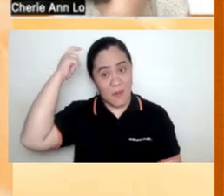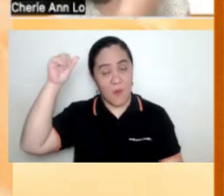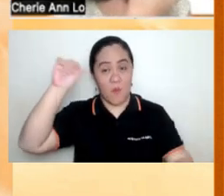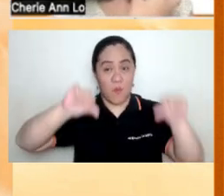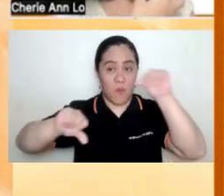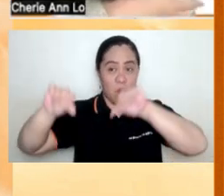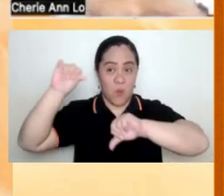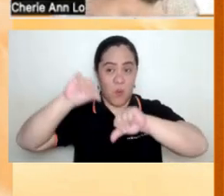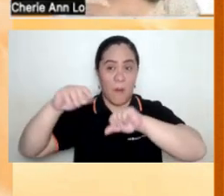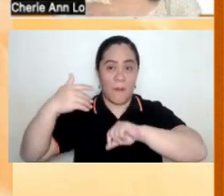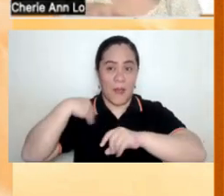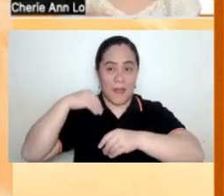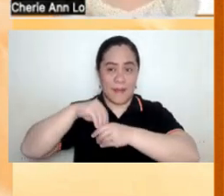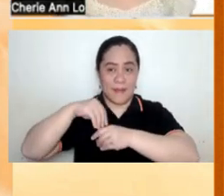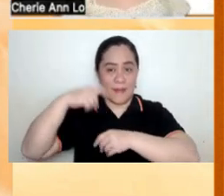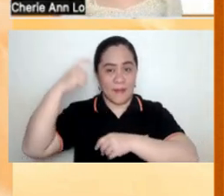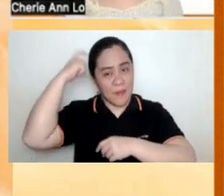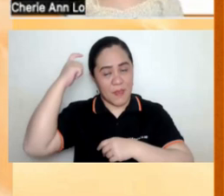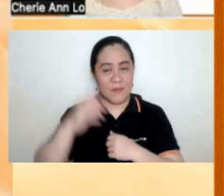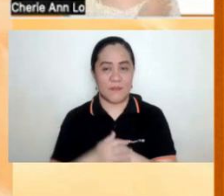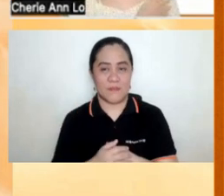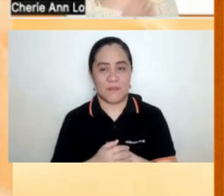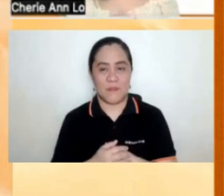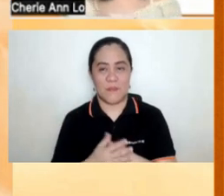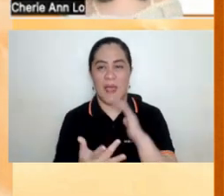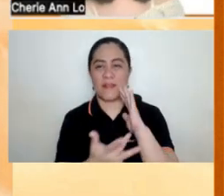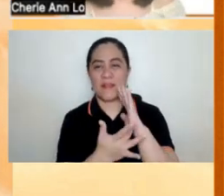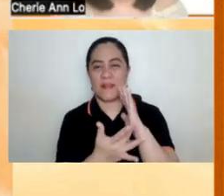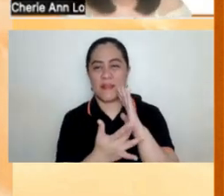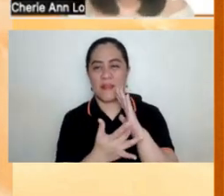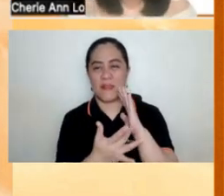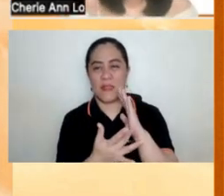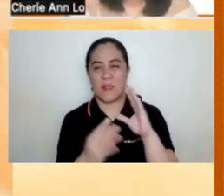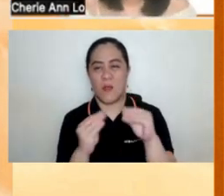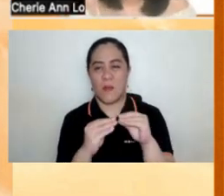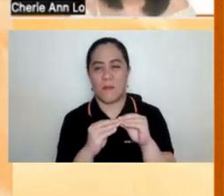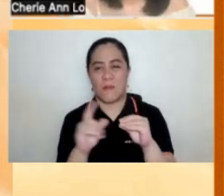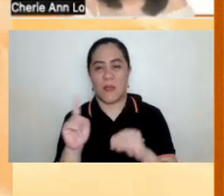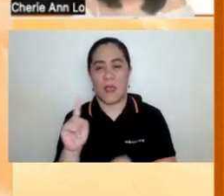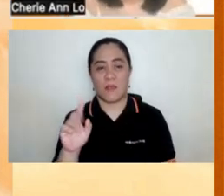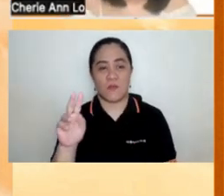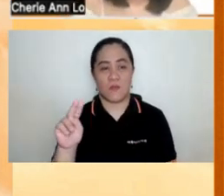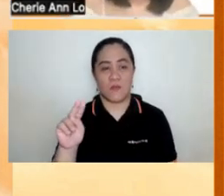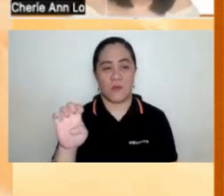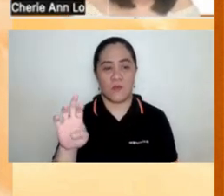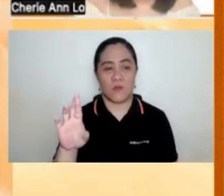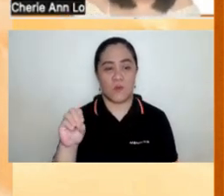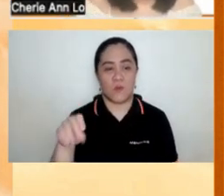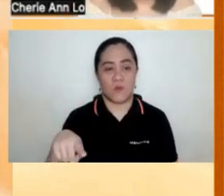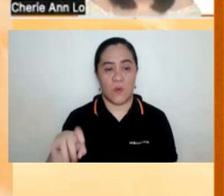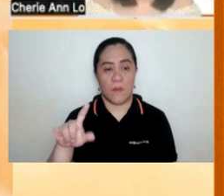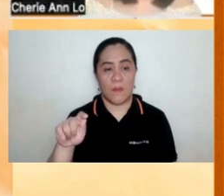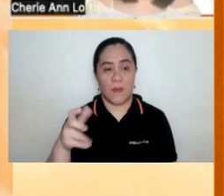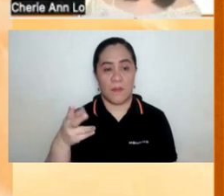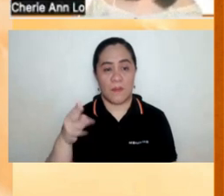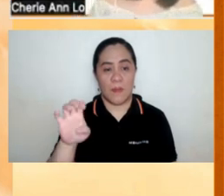in our brain, which are, the more scientific term, these are the neuropeptides and the neurotransmitters. They